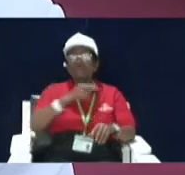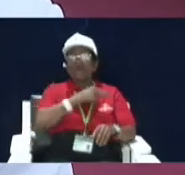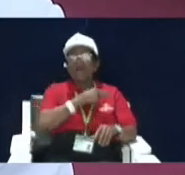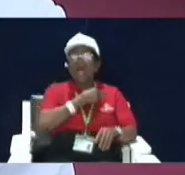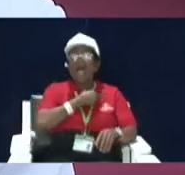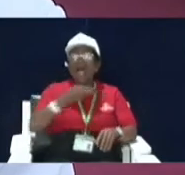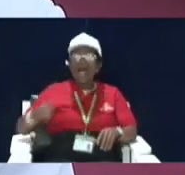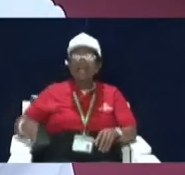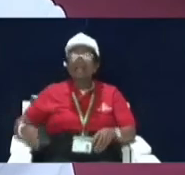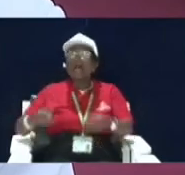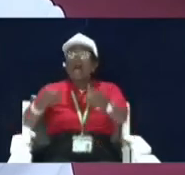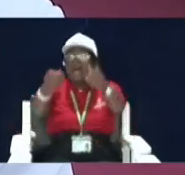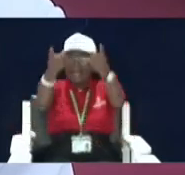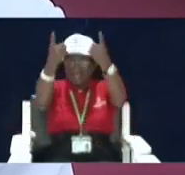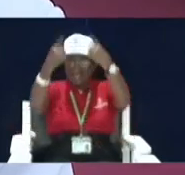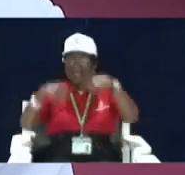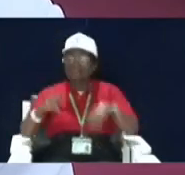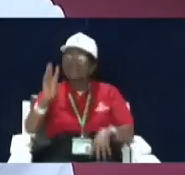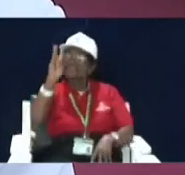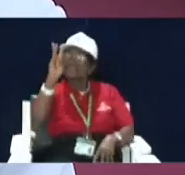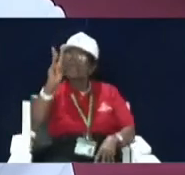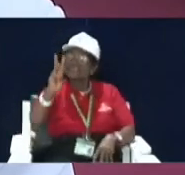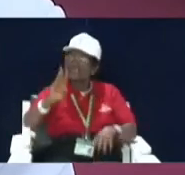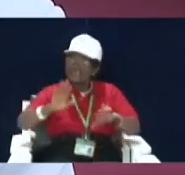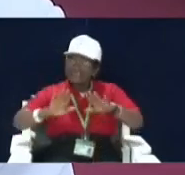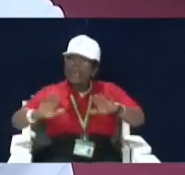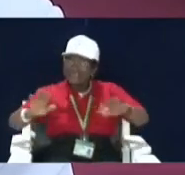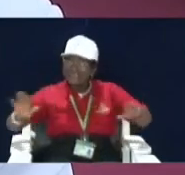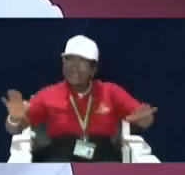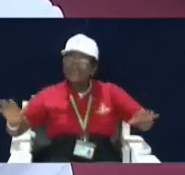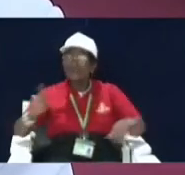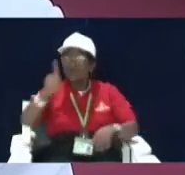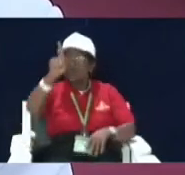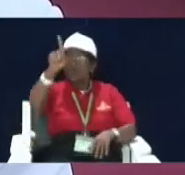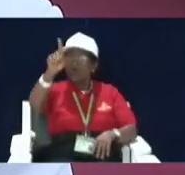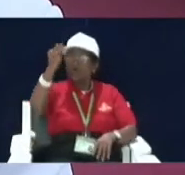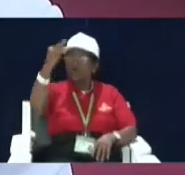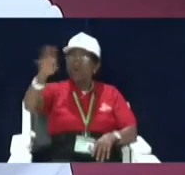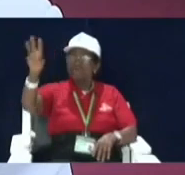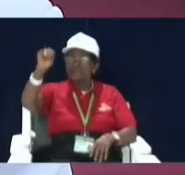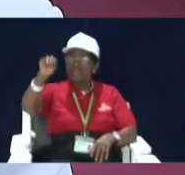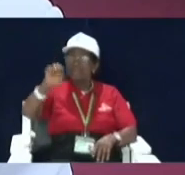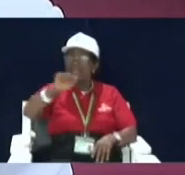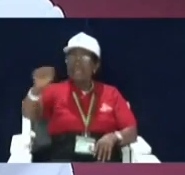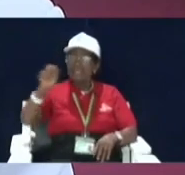came 6 children, one of them a prophet,